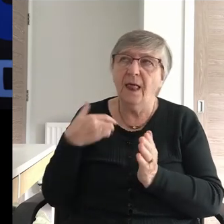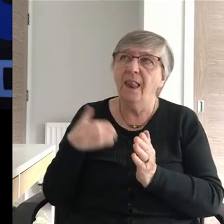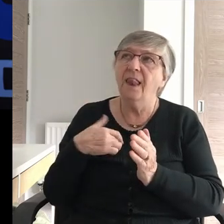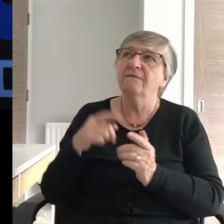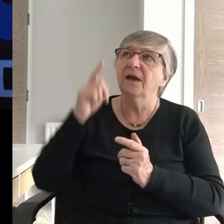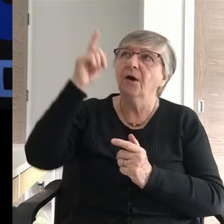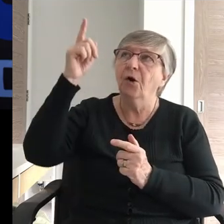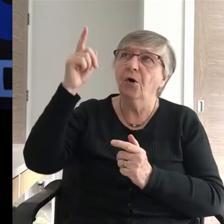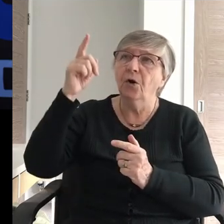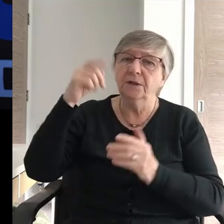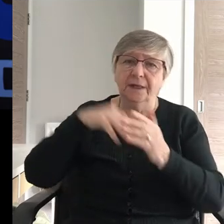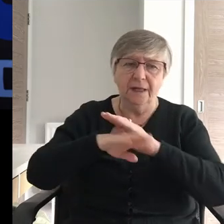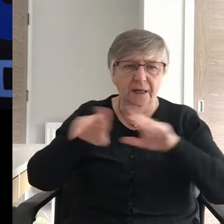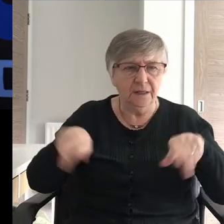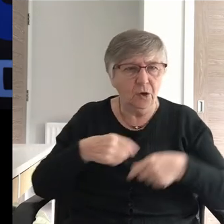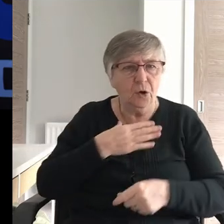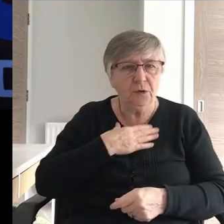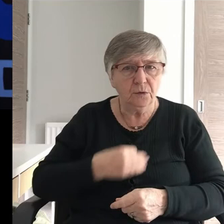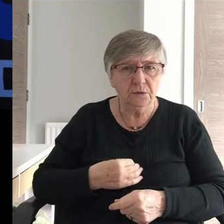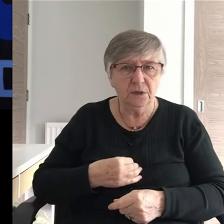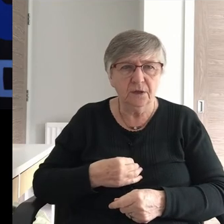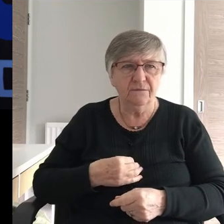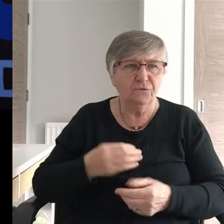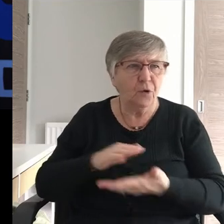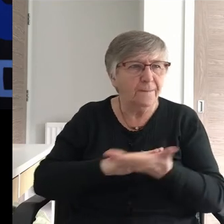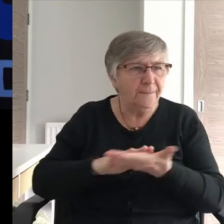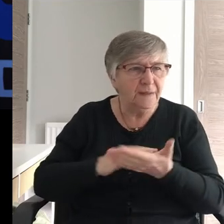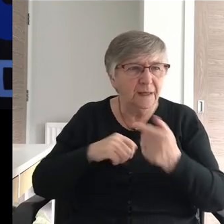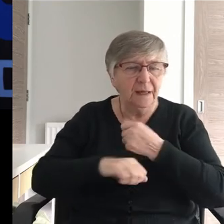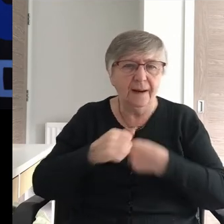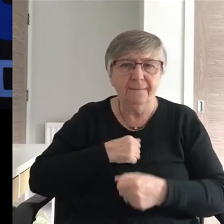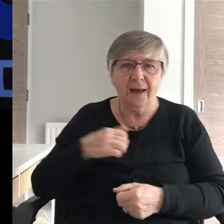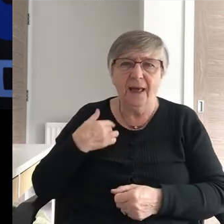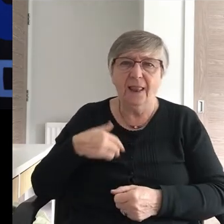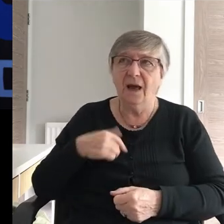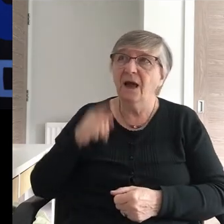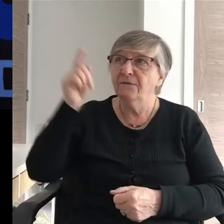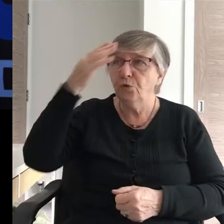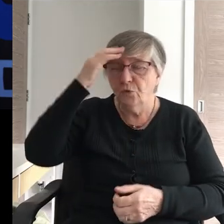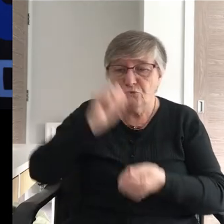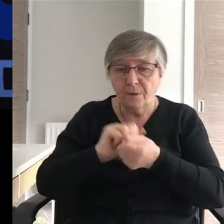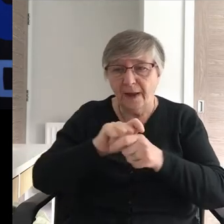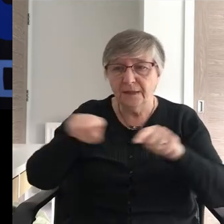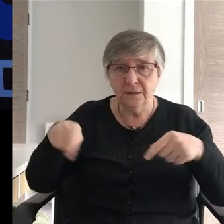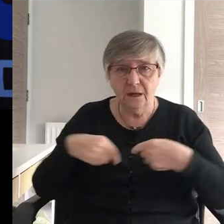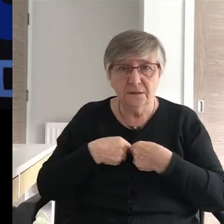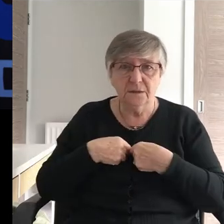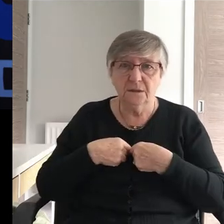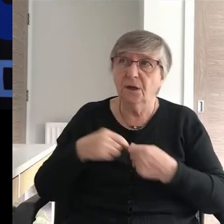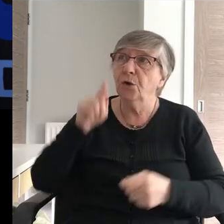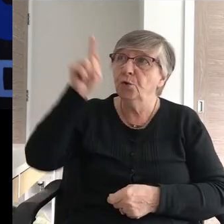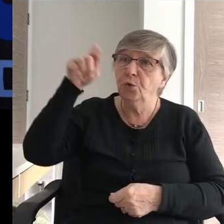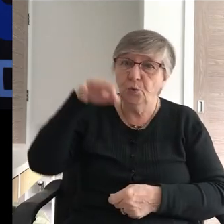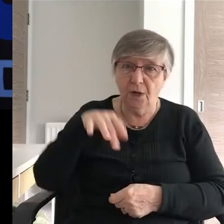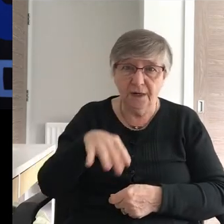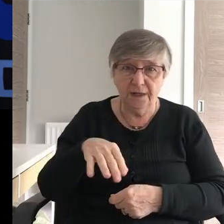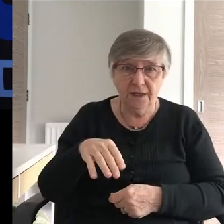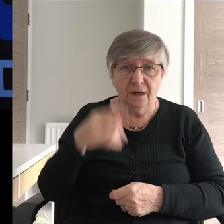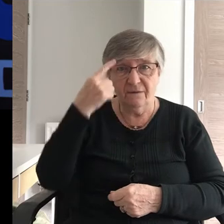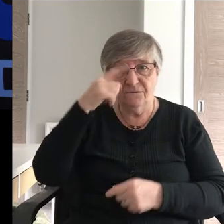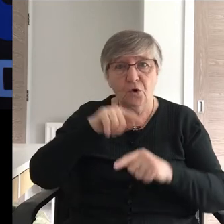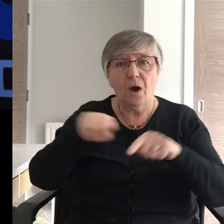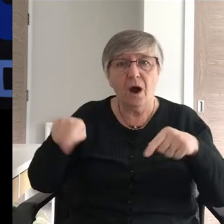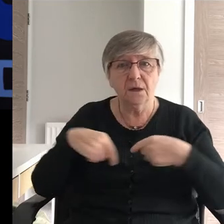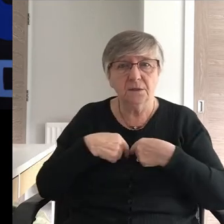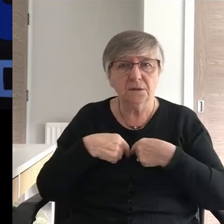Living God, in our desire for meaning and purpose in life, you remind us that you are available to us in our hour